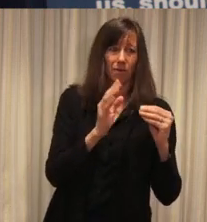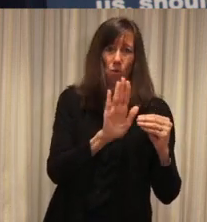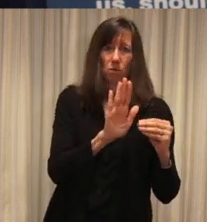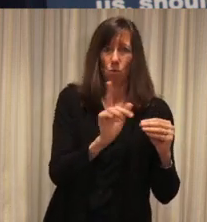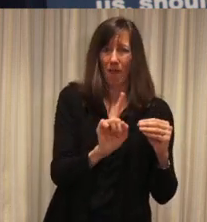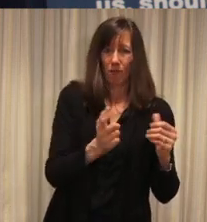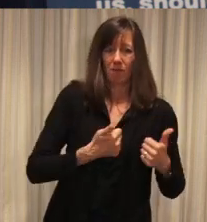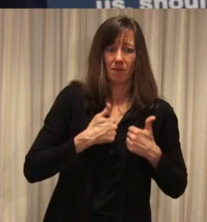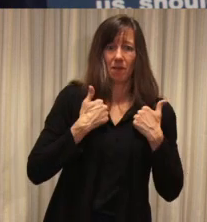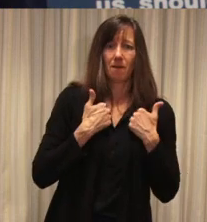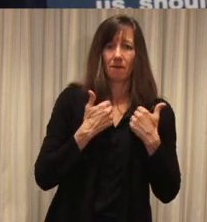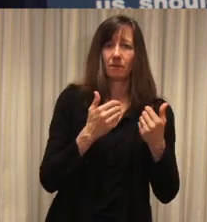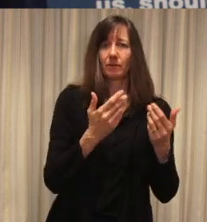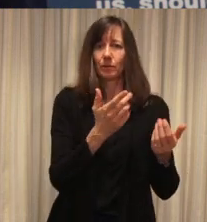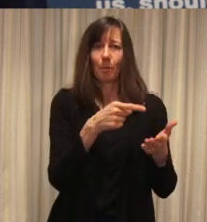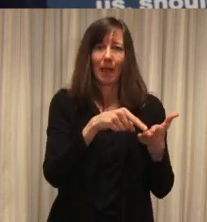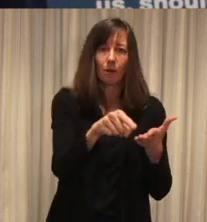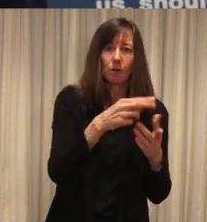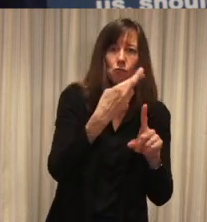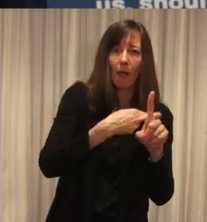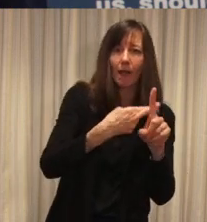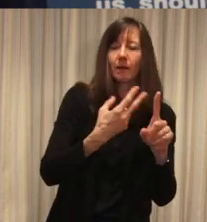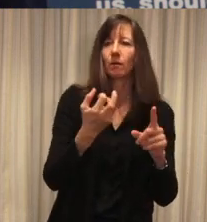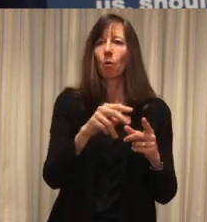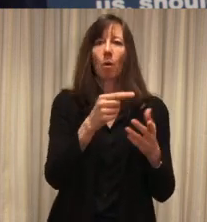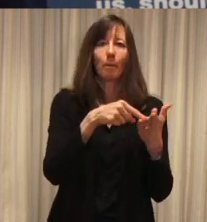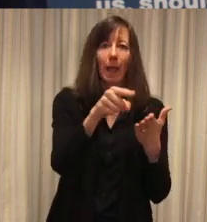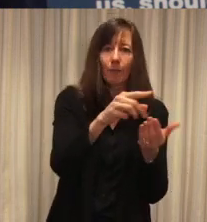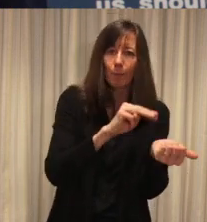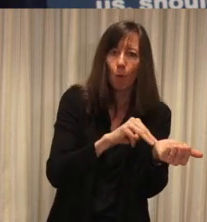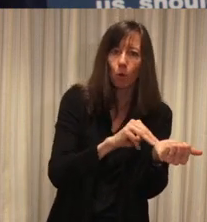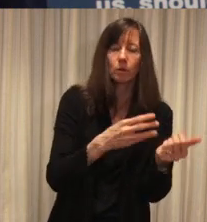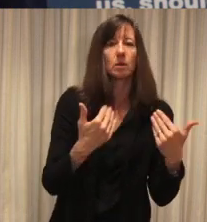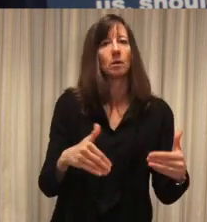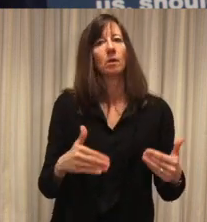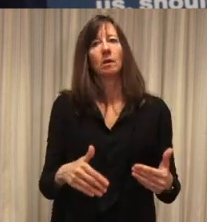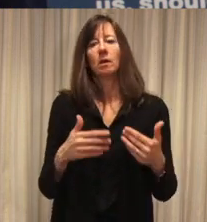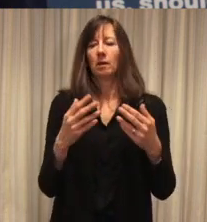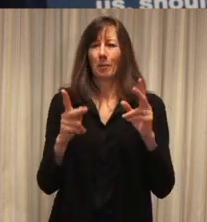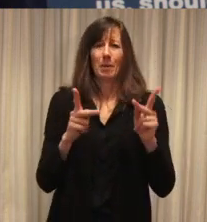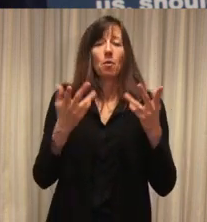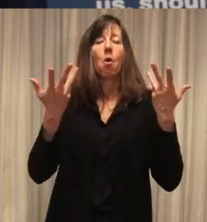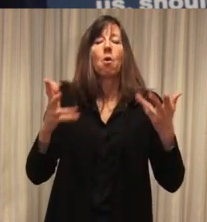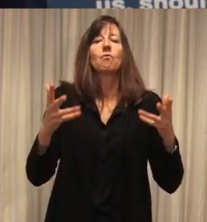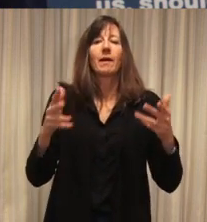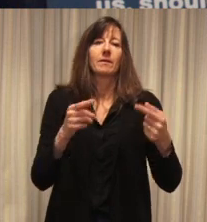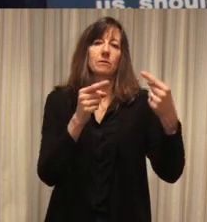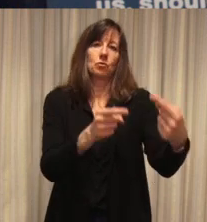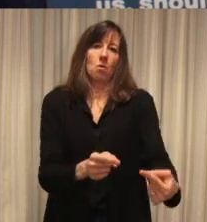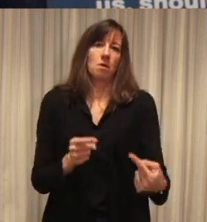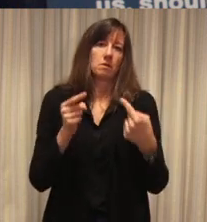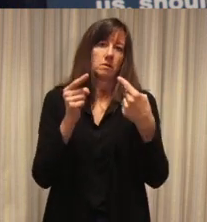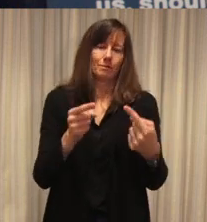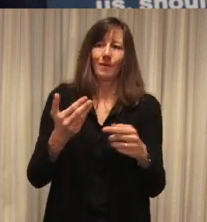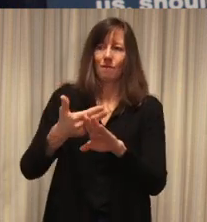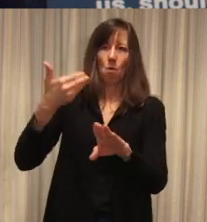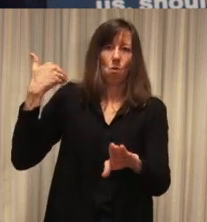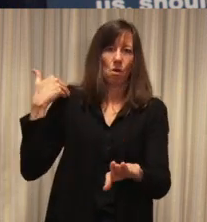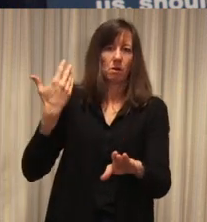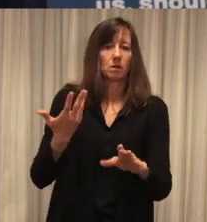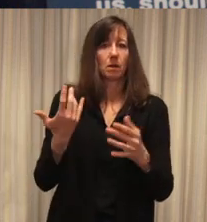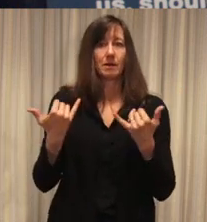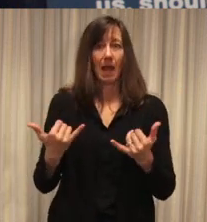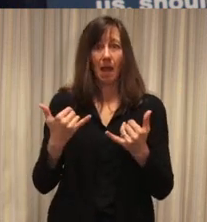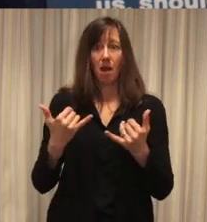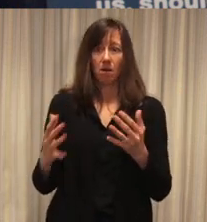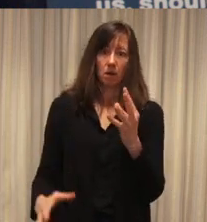again, already a problem where folks were struggling to have a decent place to live and a roof over their head for them and their family. And then you